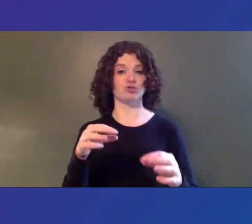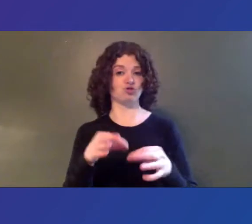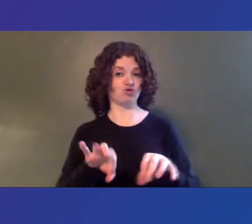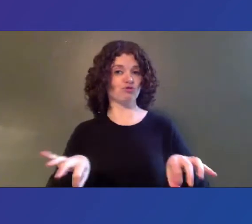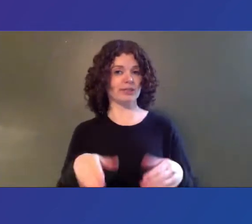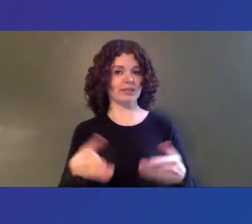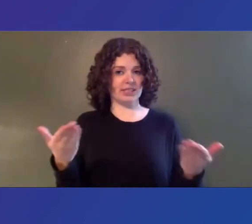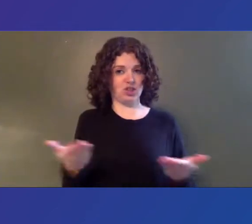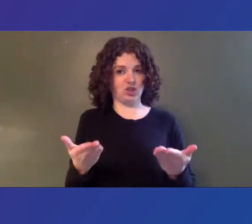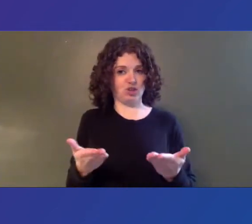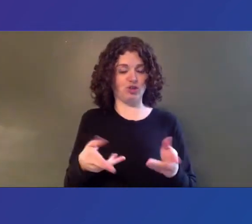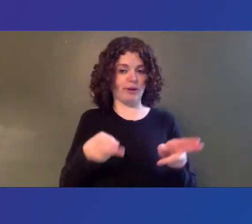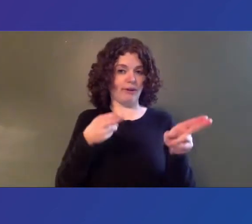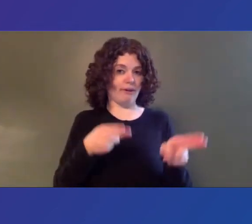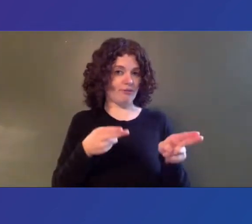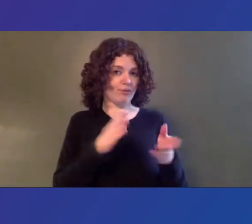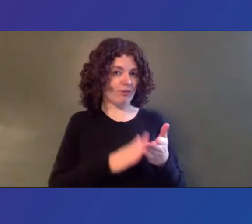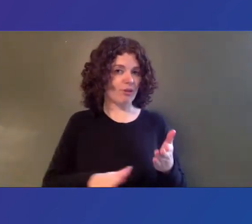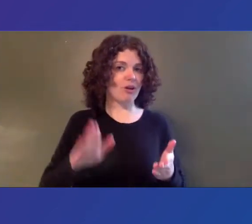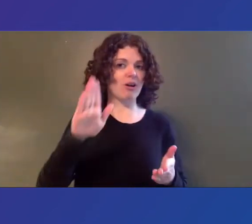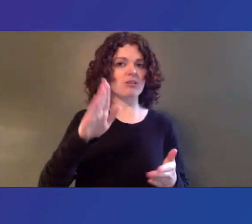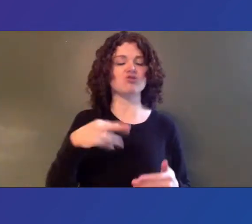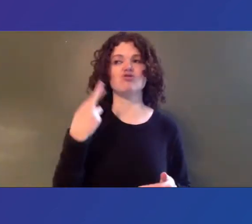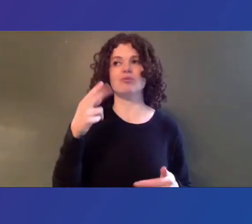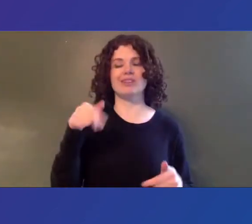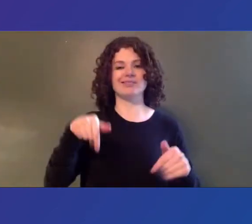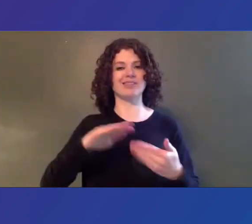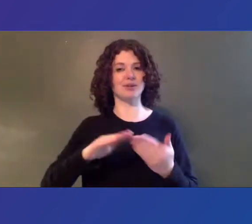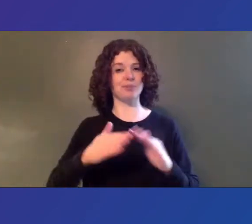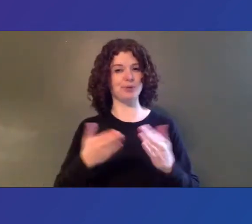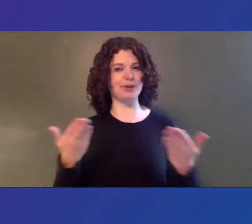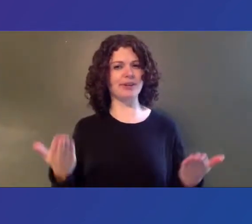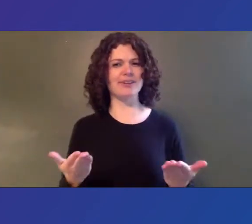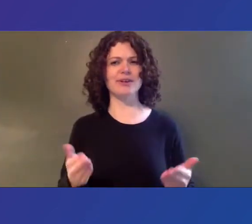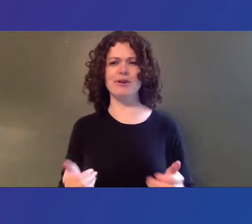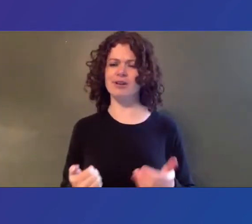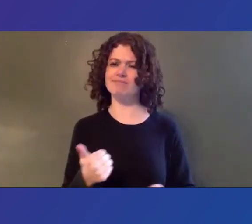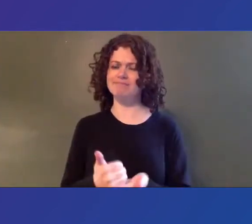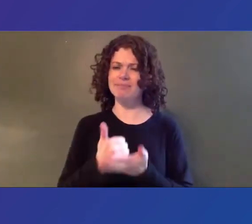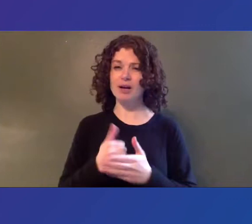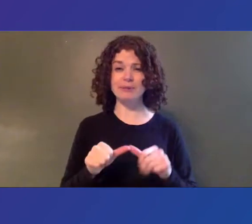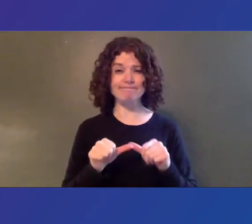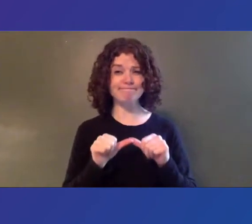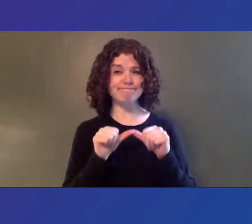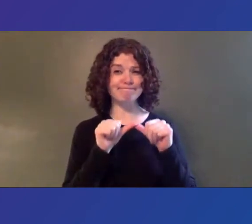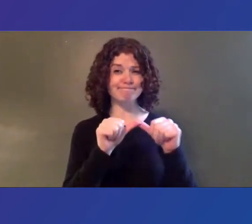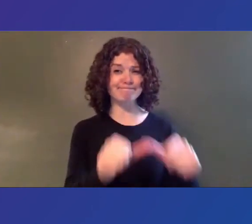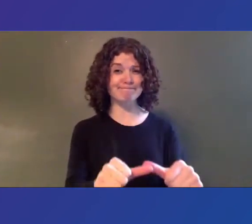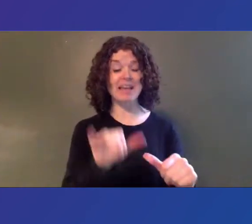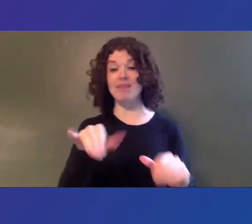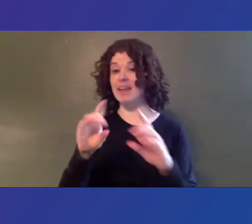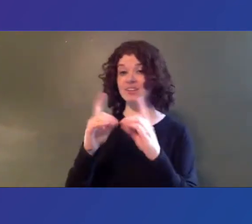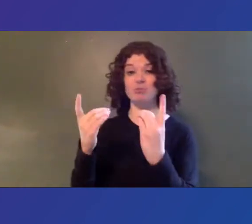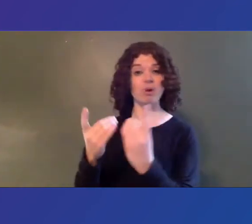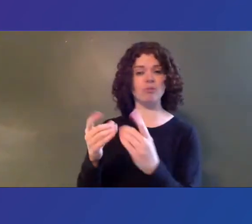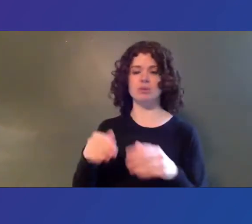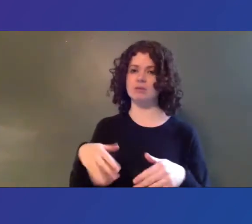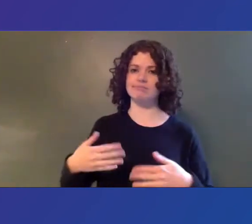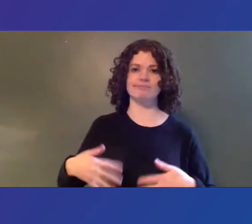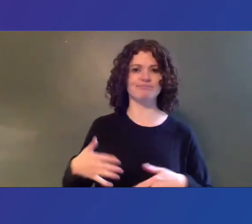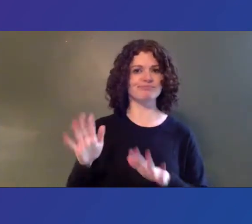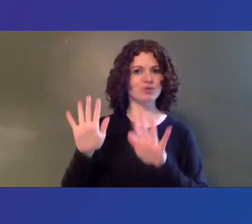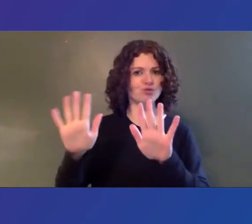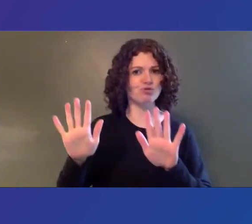me continue. I think that speaks to the strength of the department. And it's not to suggest that you can't get it in any other school. I